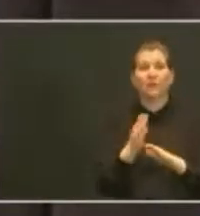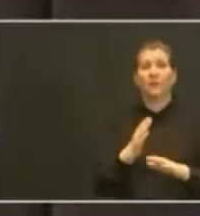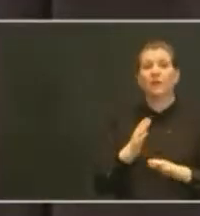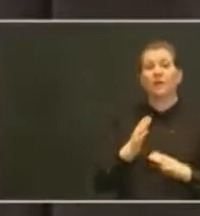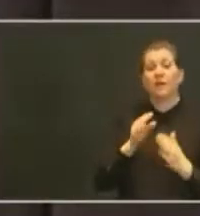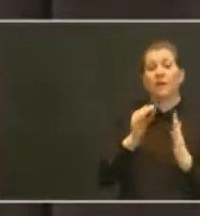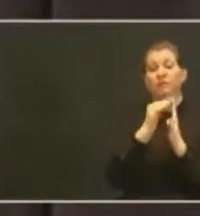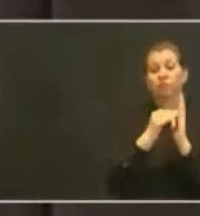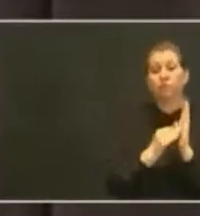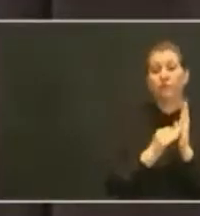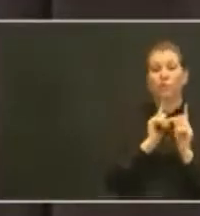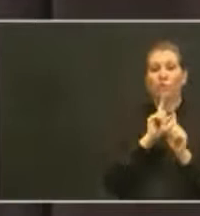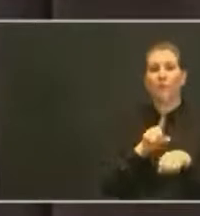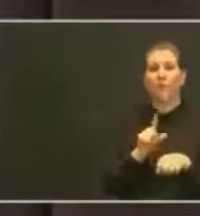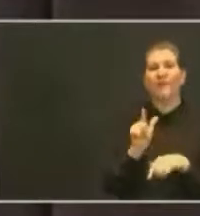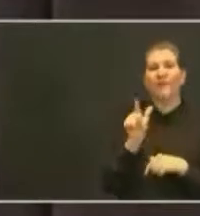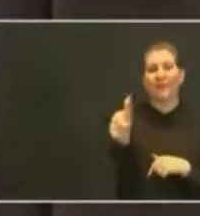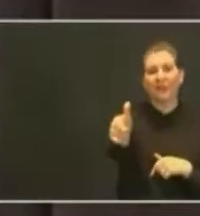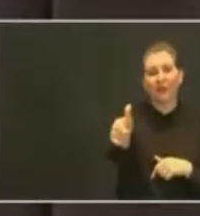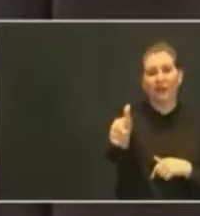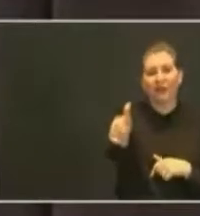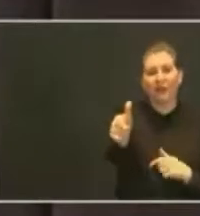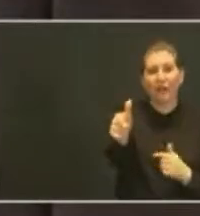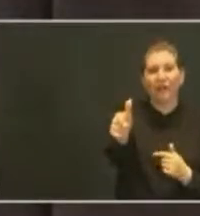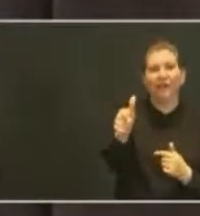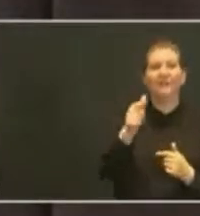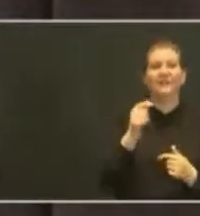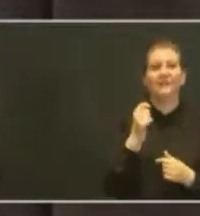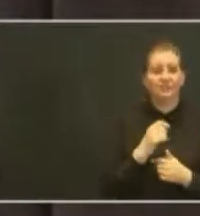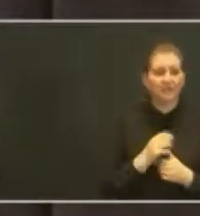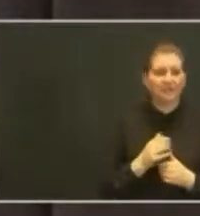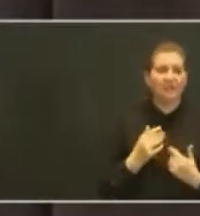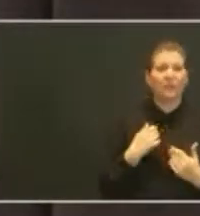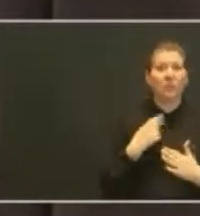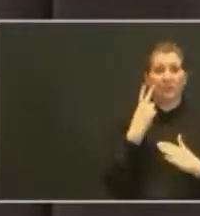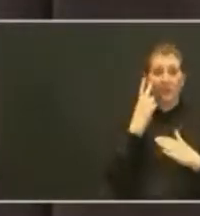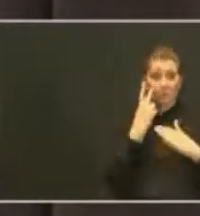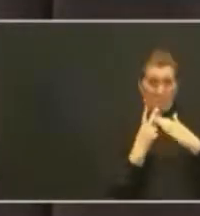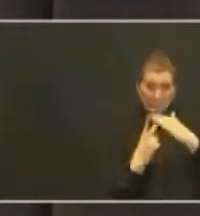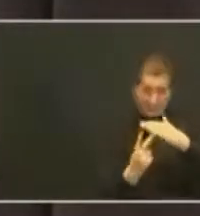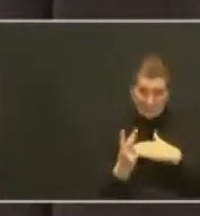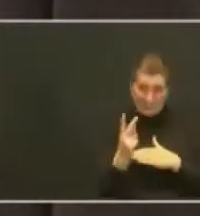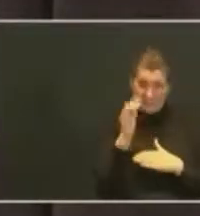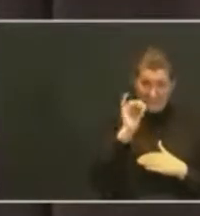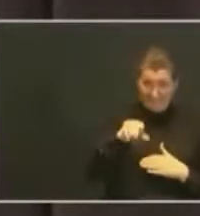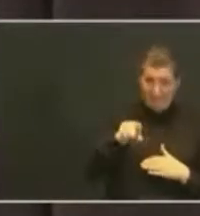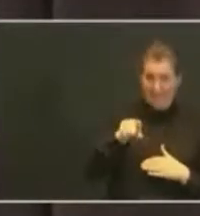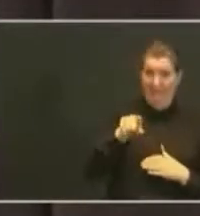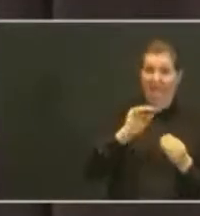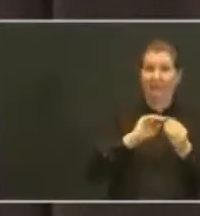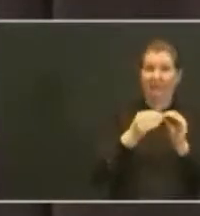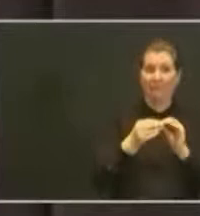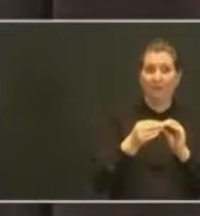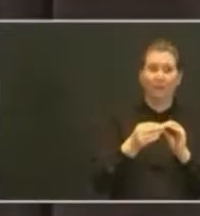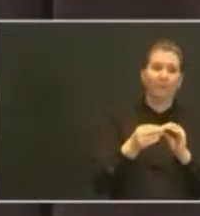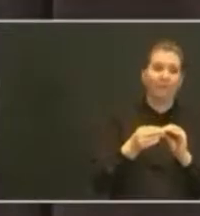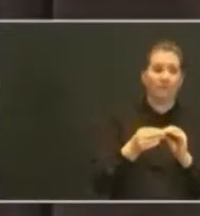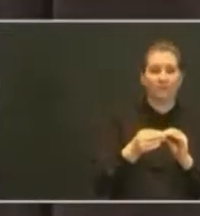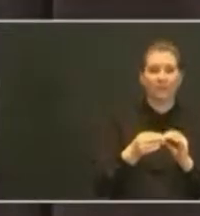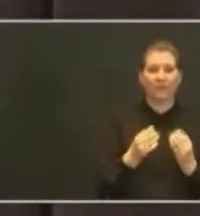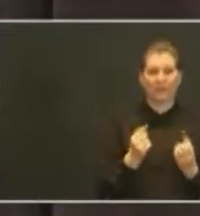terms of the impact. So we are anticipating that, similar to the